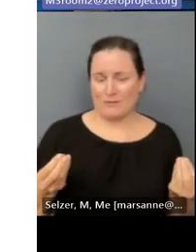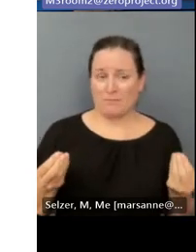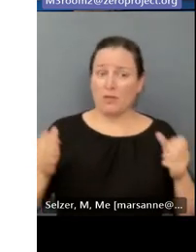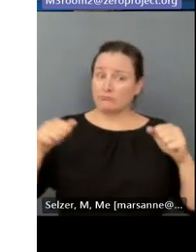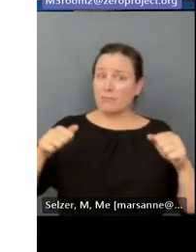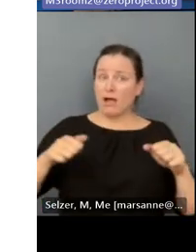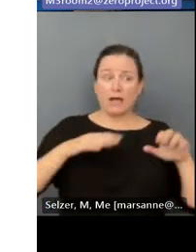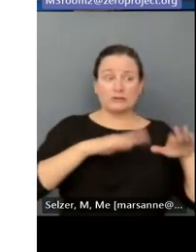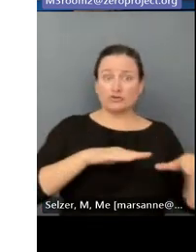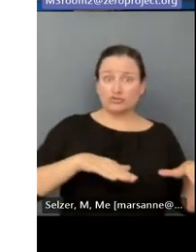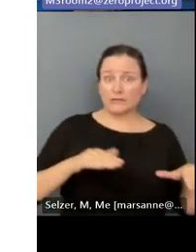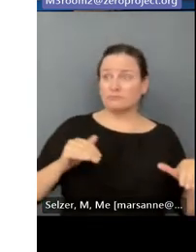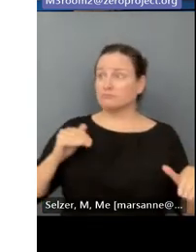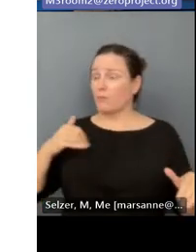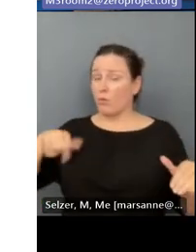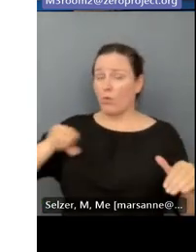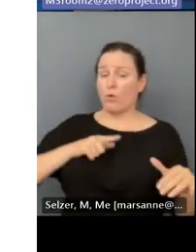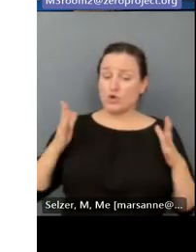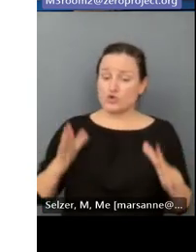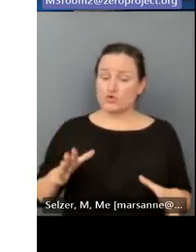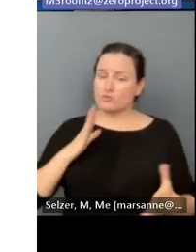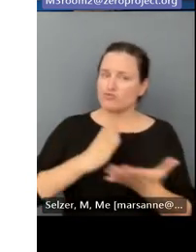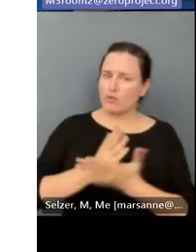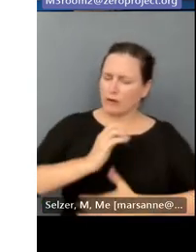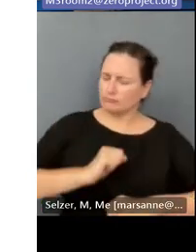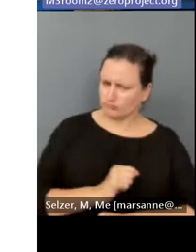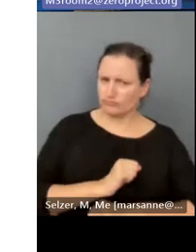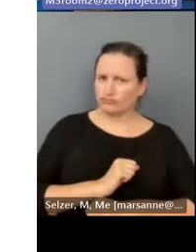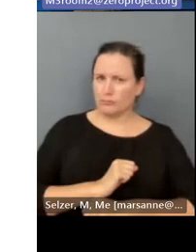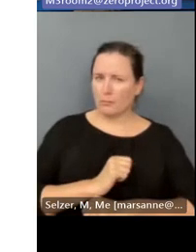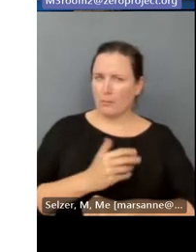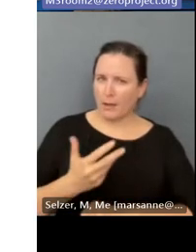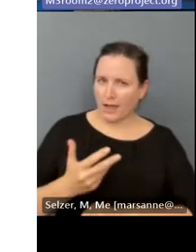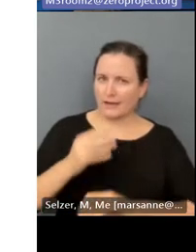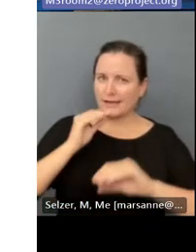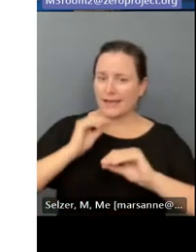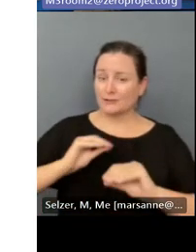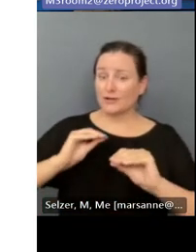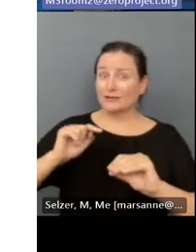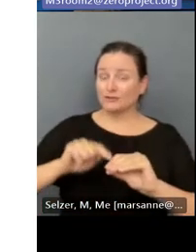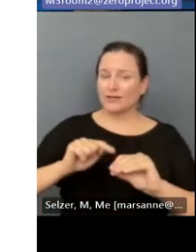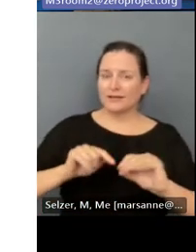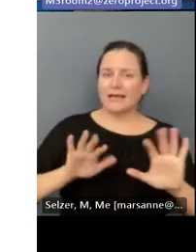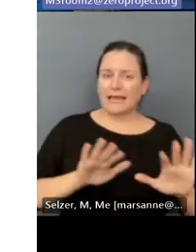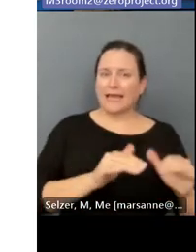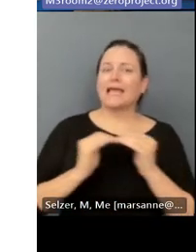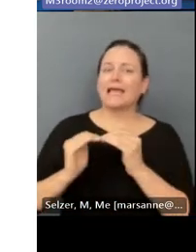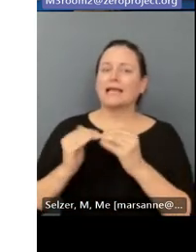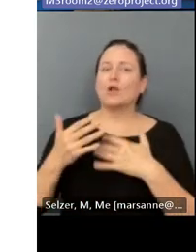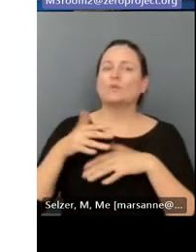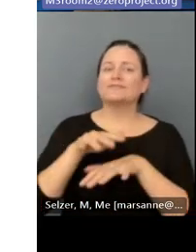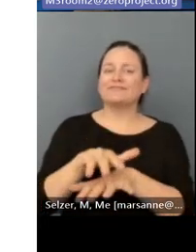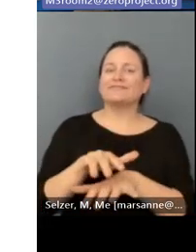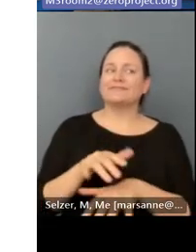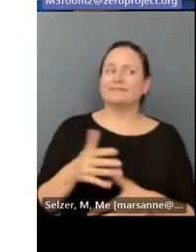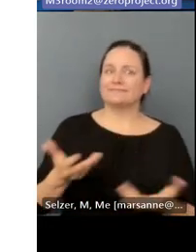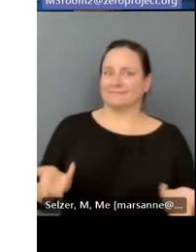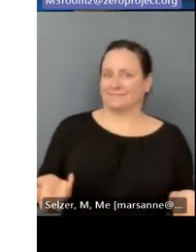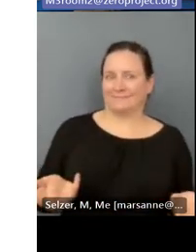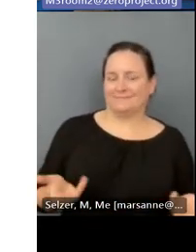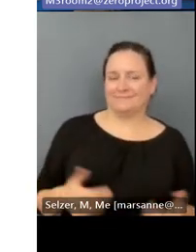legal framework always falls behind the real need of inclusive education. Assistive technology, which is